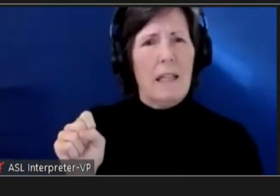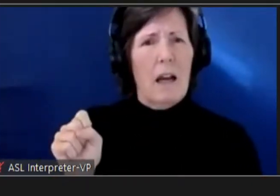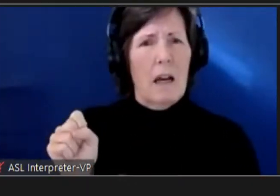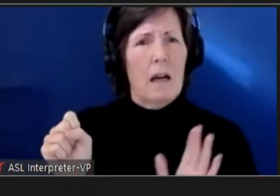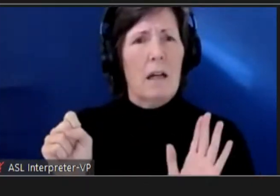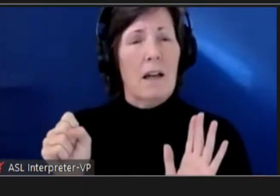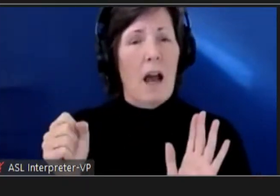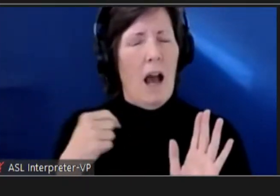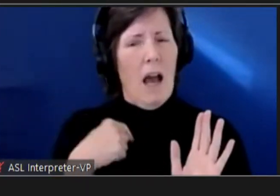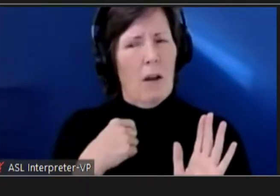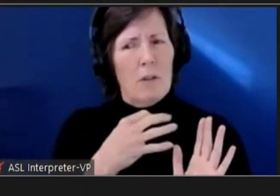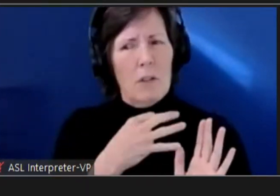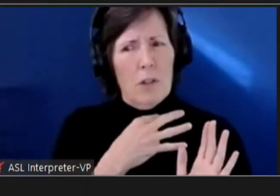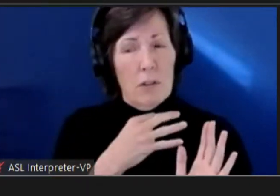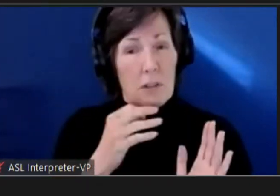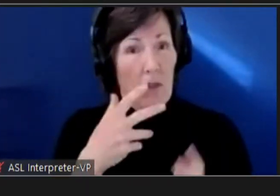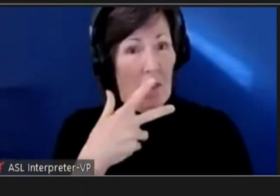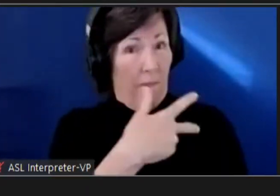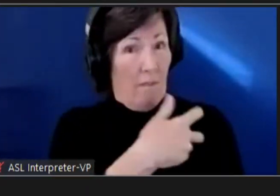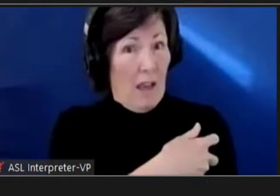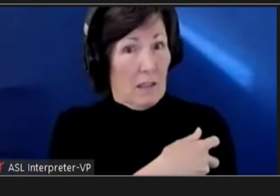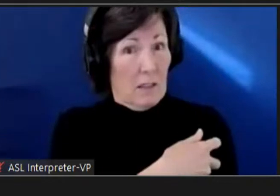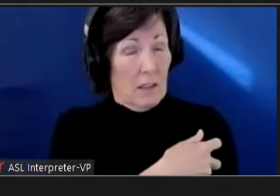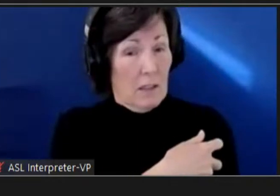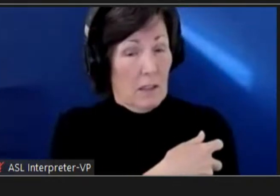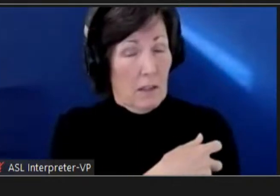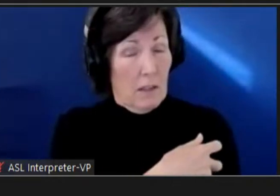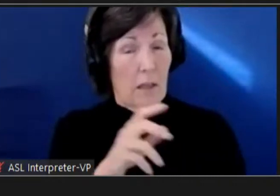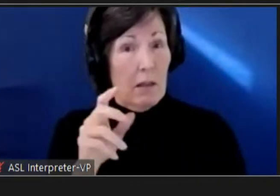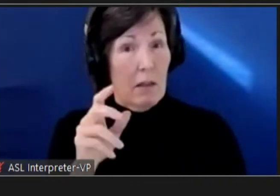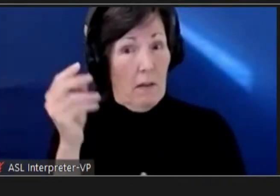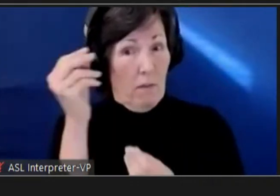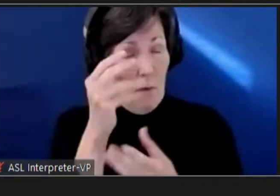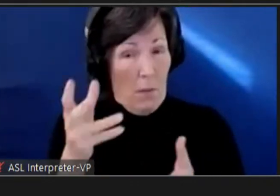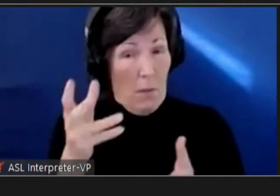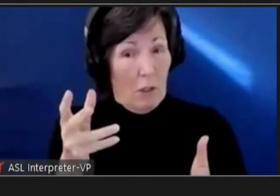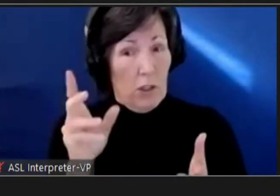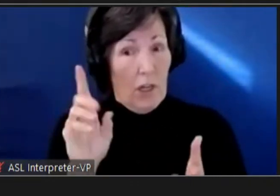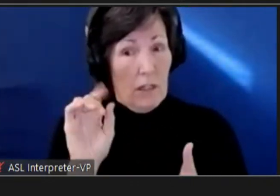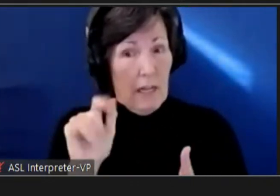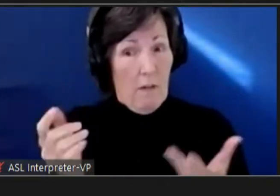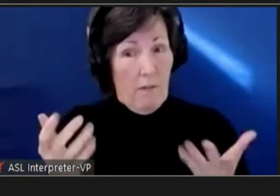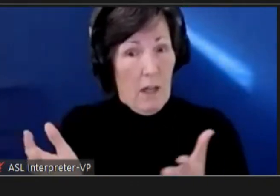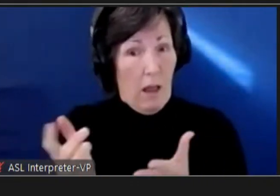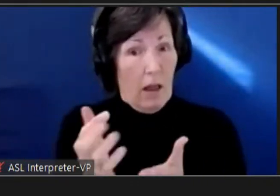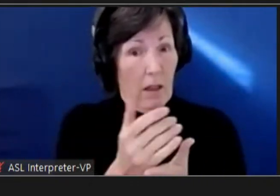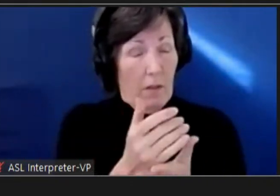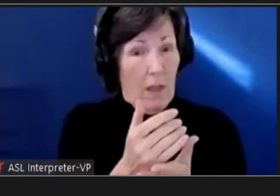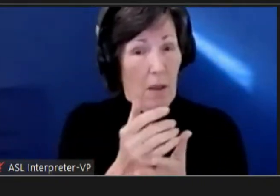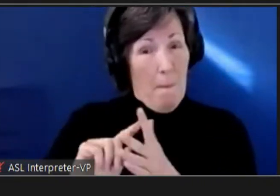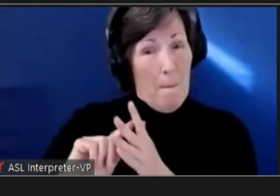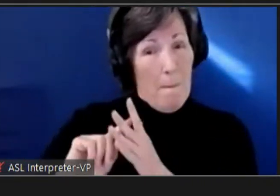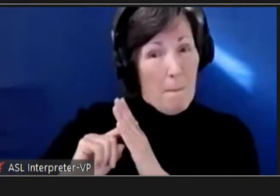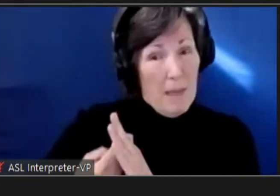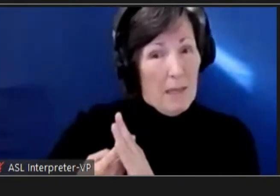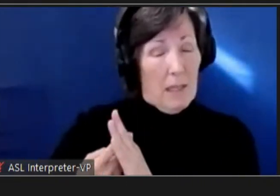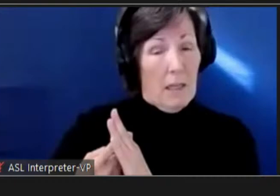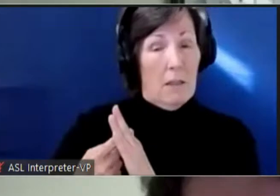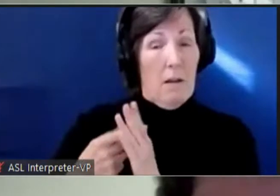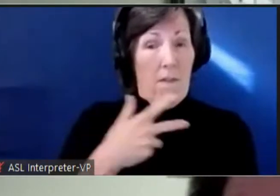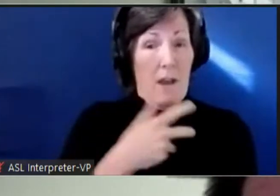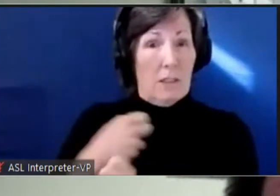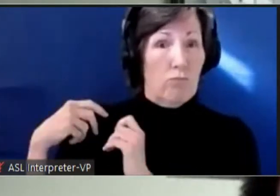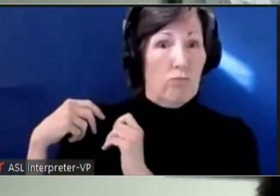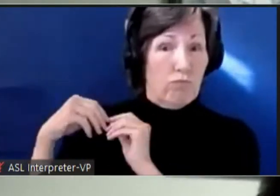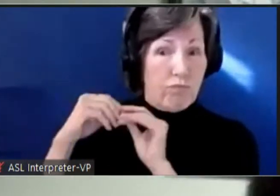just wondering if the vaccine data had been being collected from the beginning of the vaccine rollout. Oh,